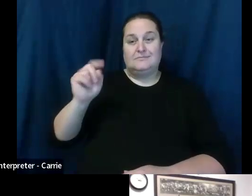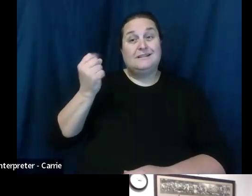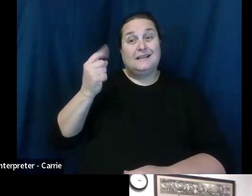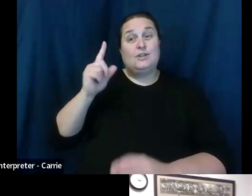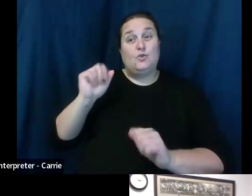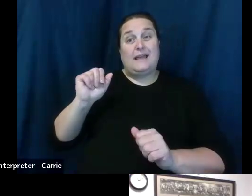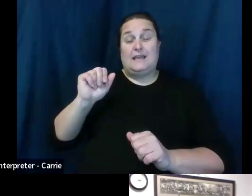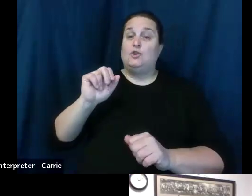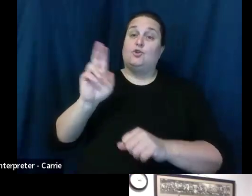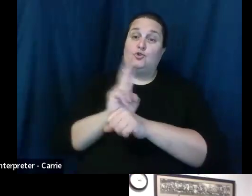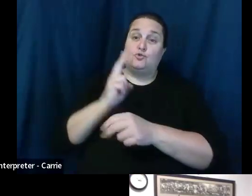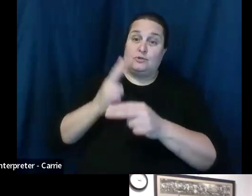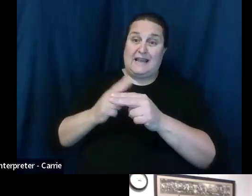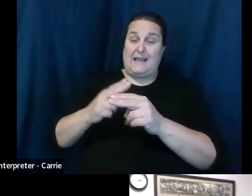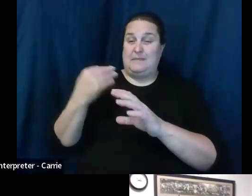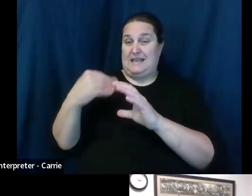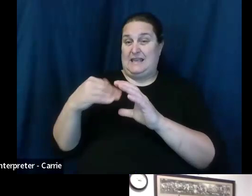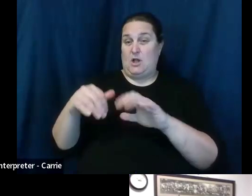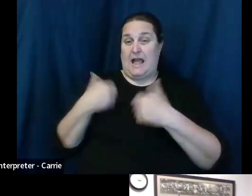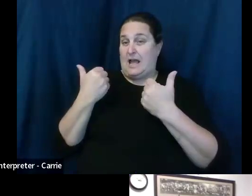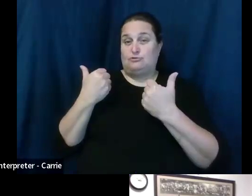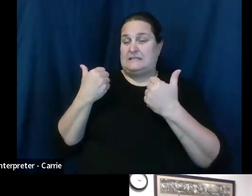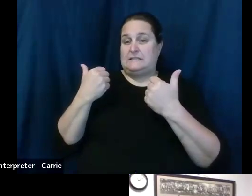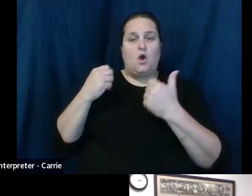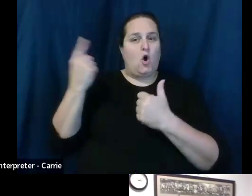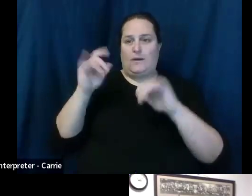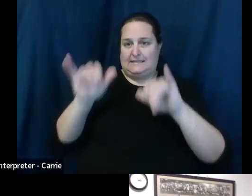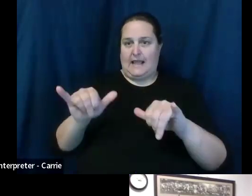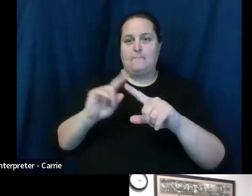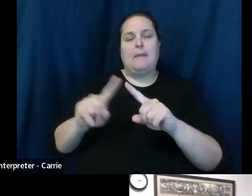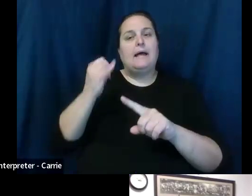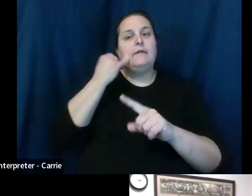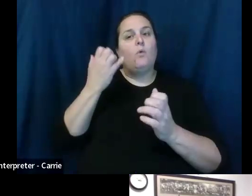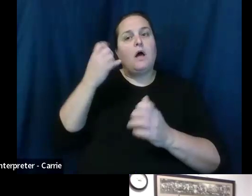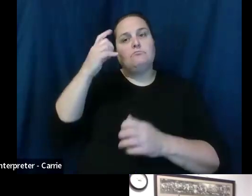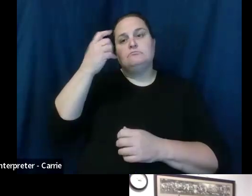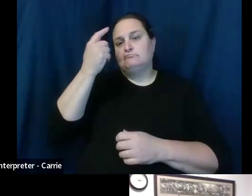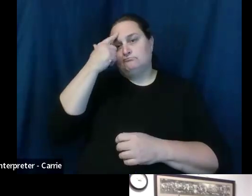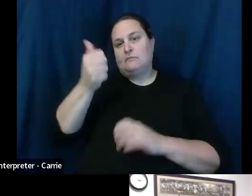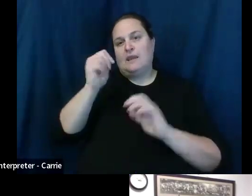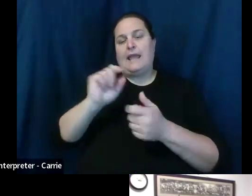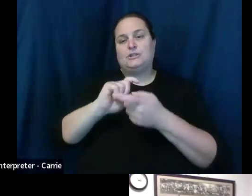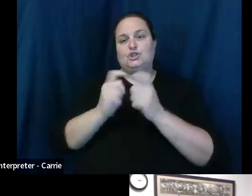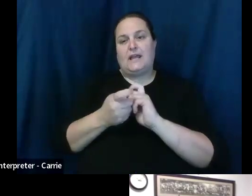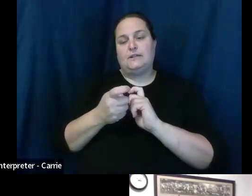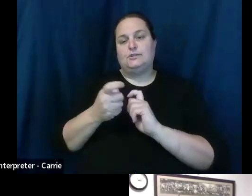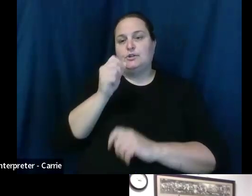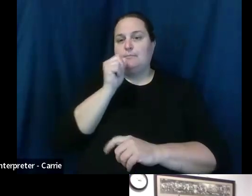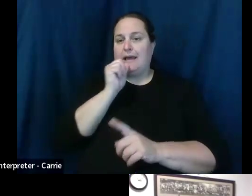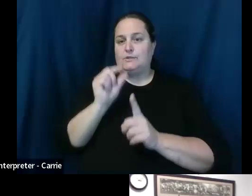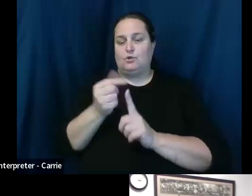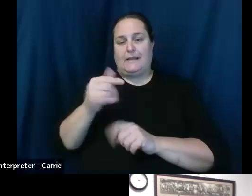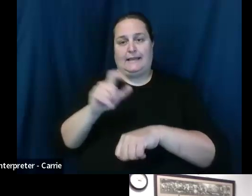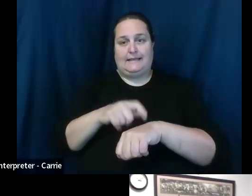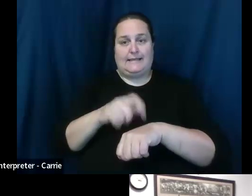username, that email address is going to be locked in now. You can also increase or decrease the text sizes if you're having trouble reading